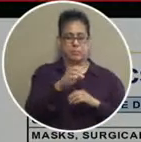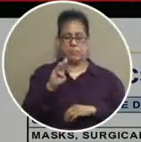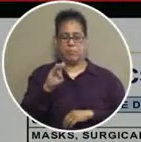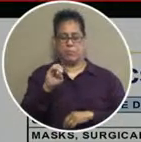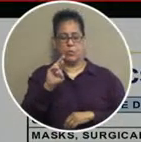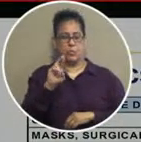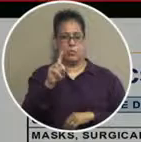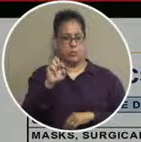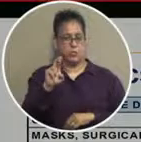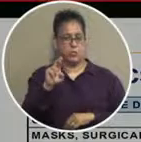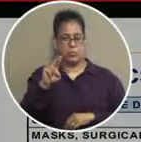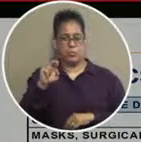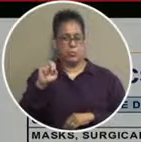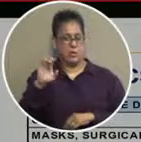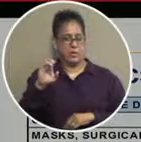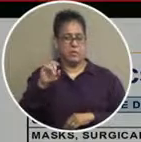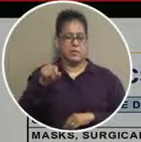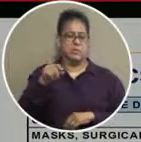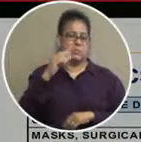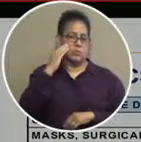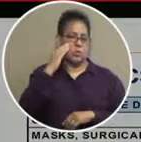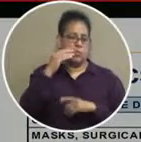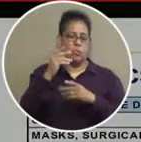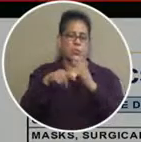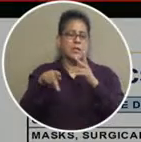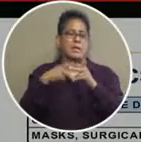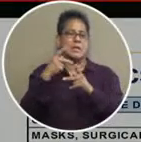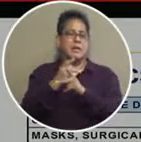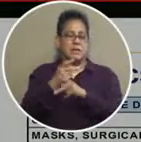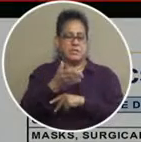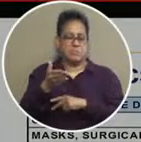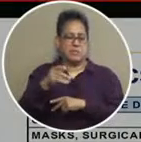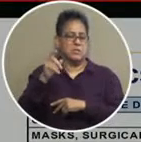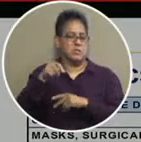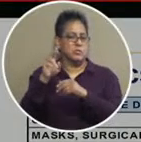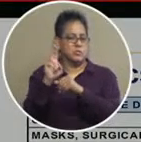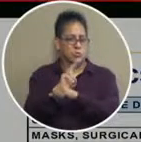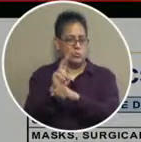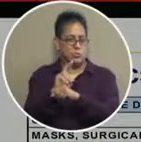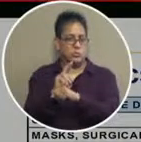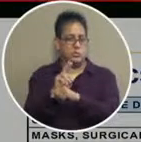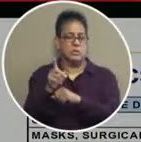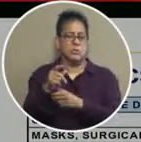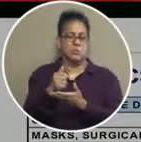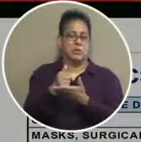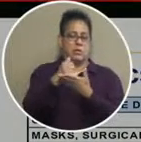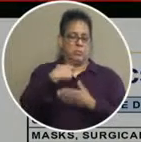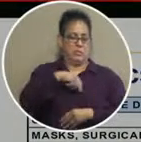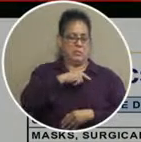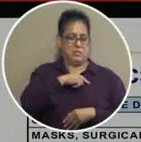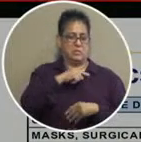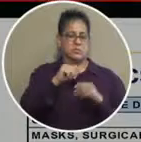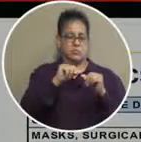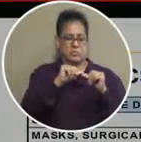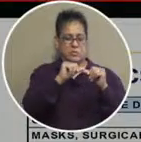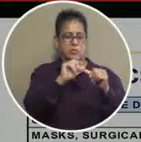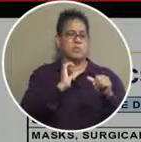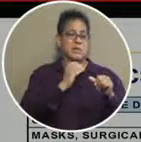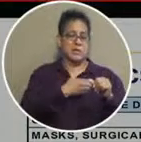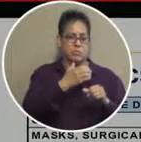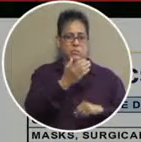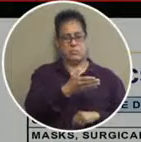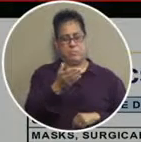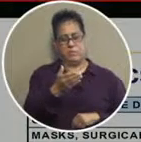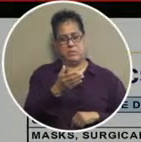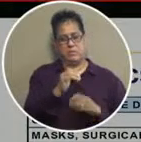Rack is ensure that people knew the types of supplies they should be using to help us to be able to extend our supplies